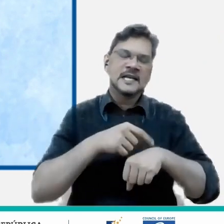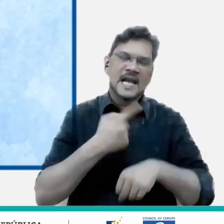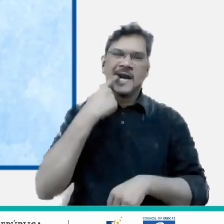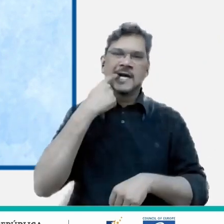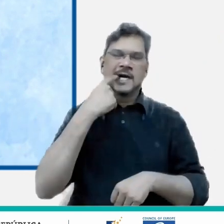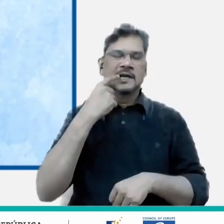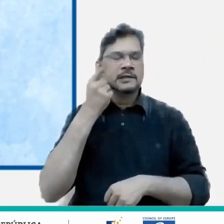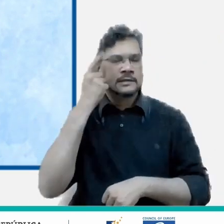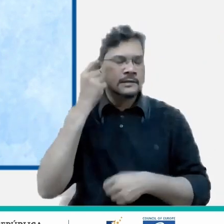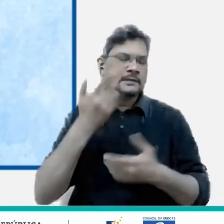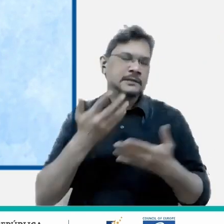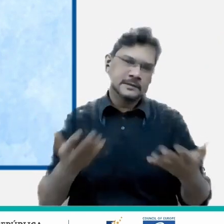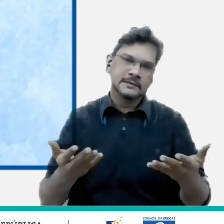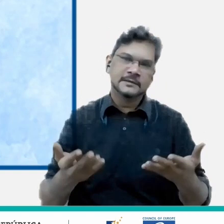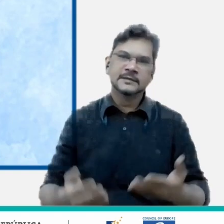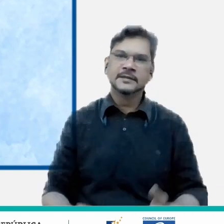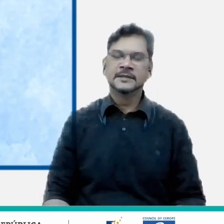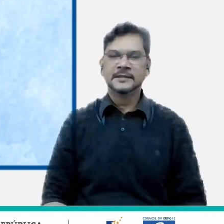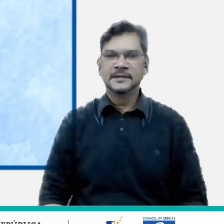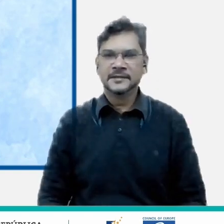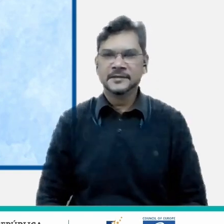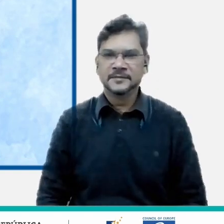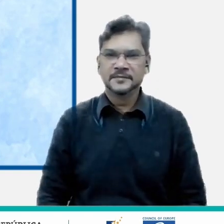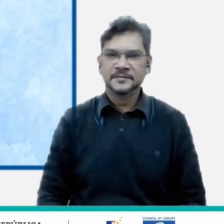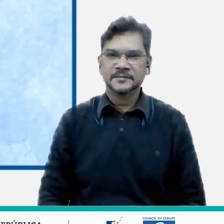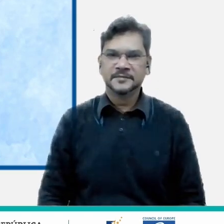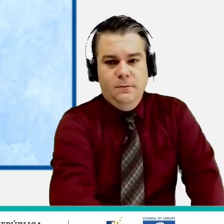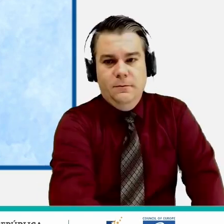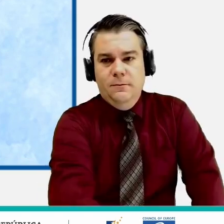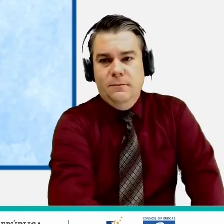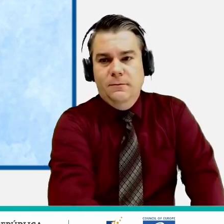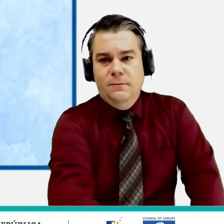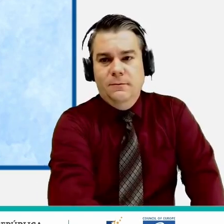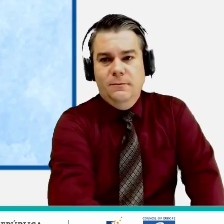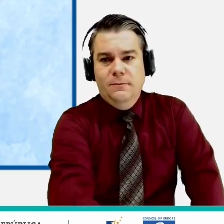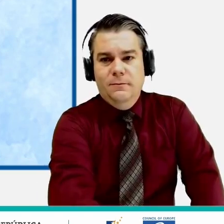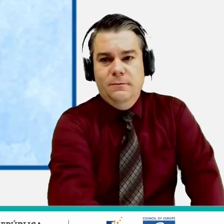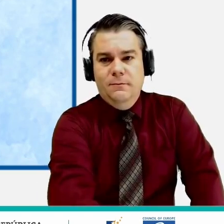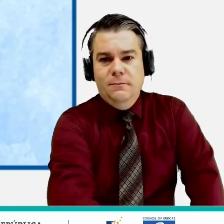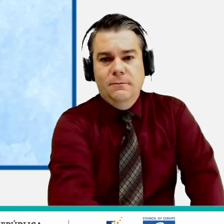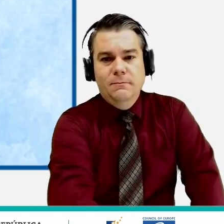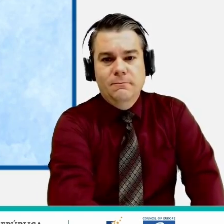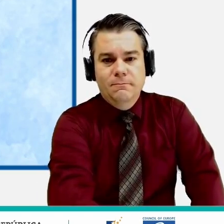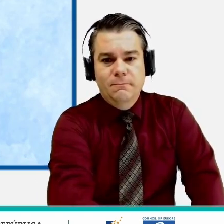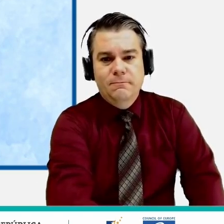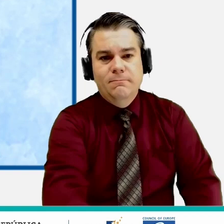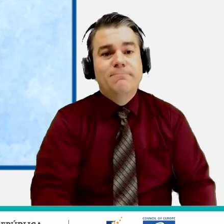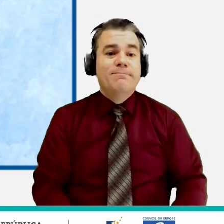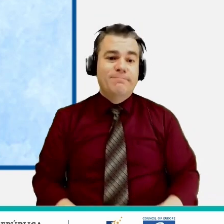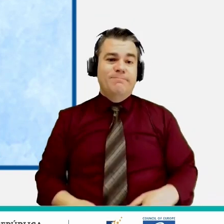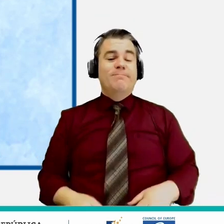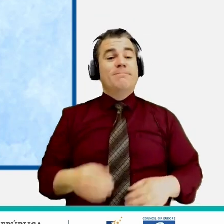how disasters can spread in their consequences very quickly. That provides us with an opportunity.